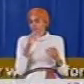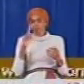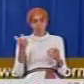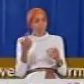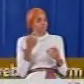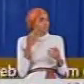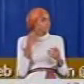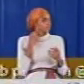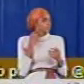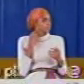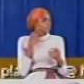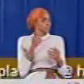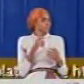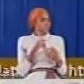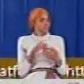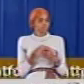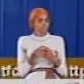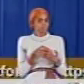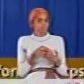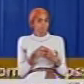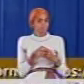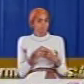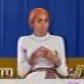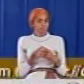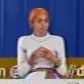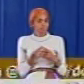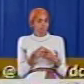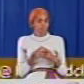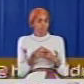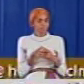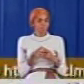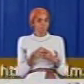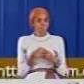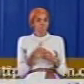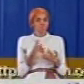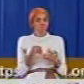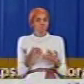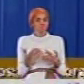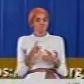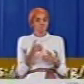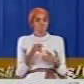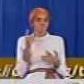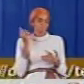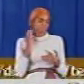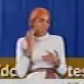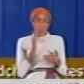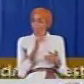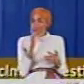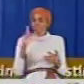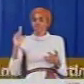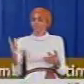machine where they used to chin. She no turn like that, but by the grace of God,